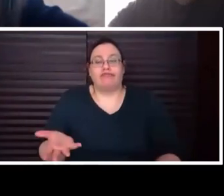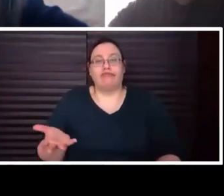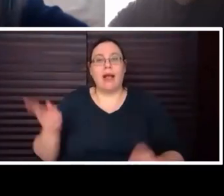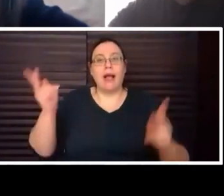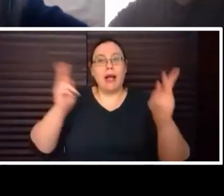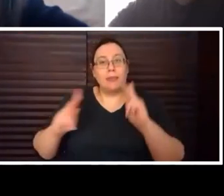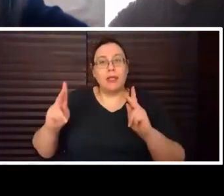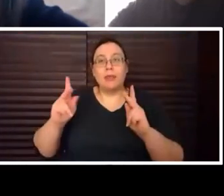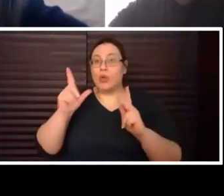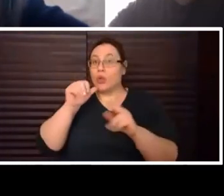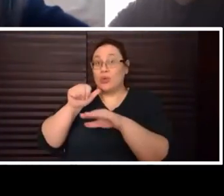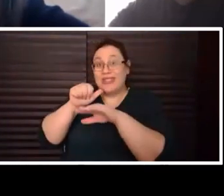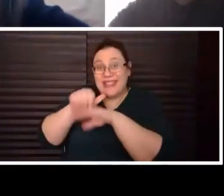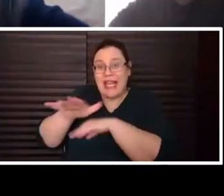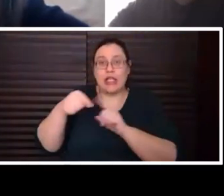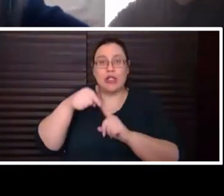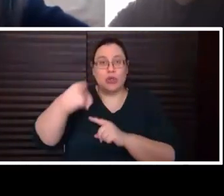are sending that to you.